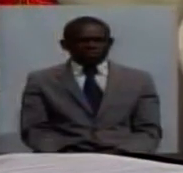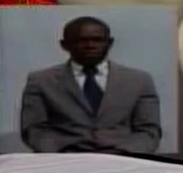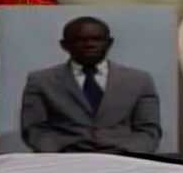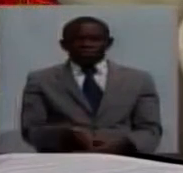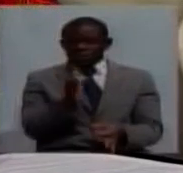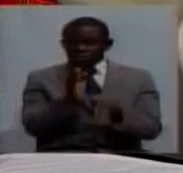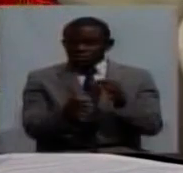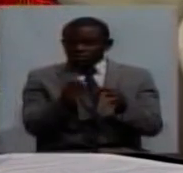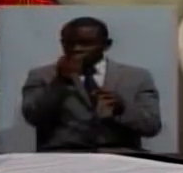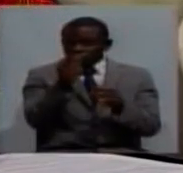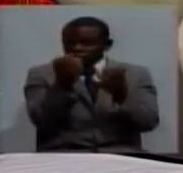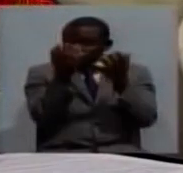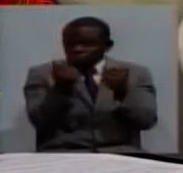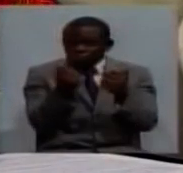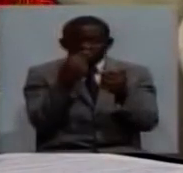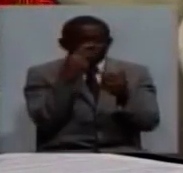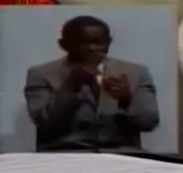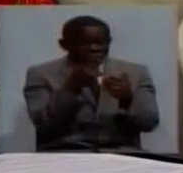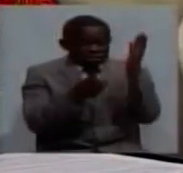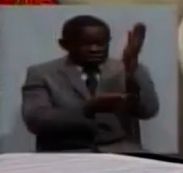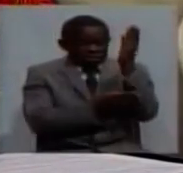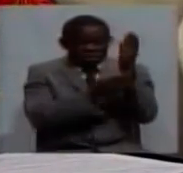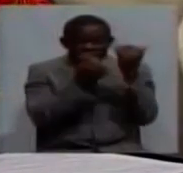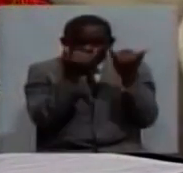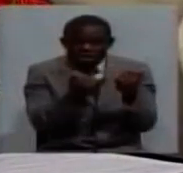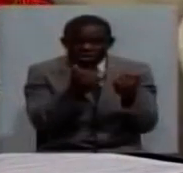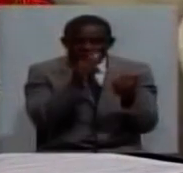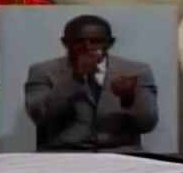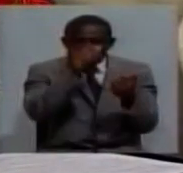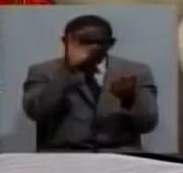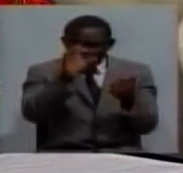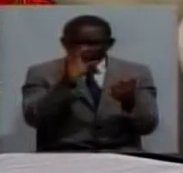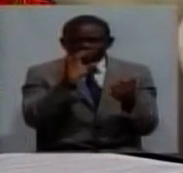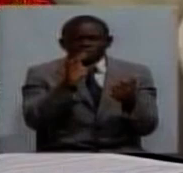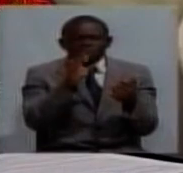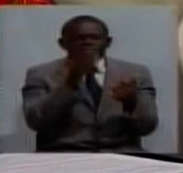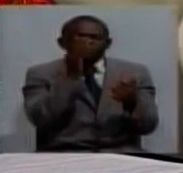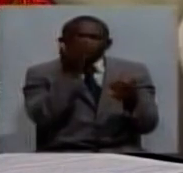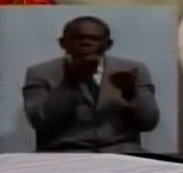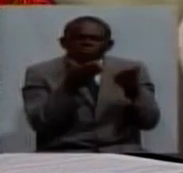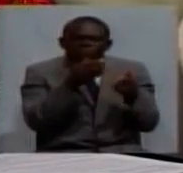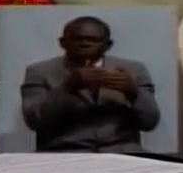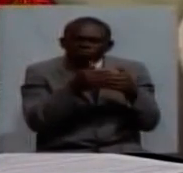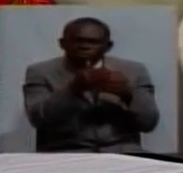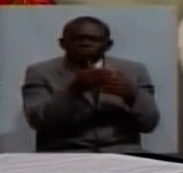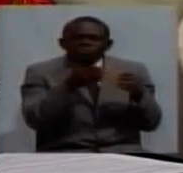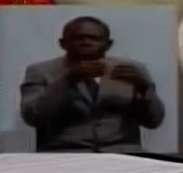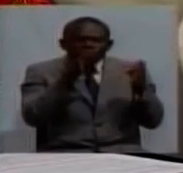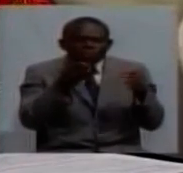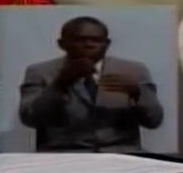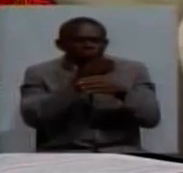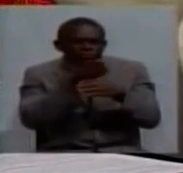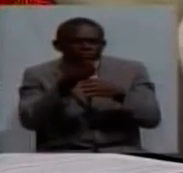investment coming in the province and my getting a job. Even as we speak, you know that there are people who are actually saying we can